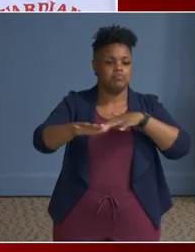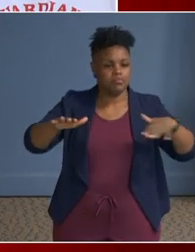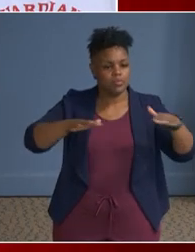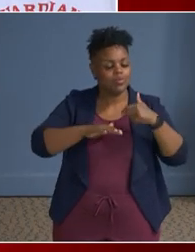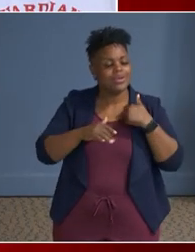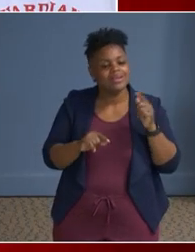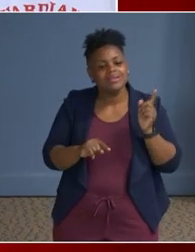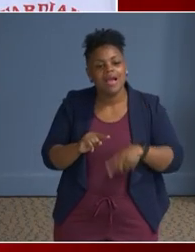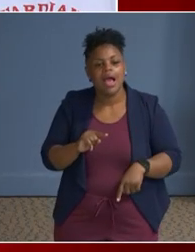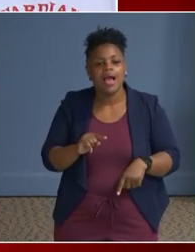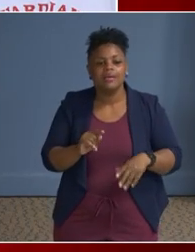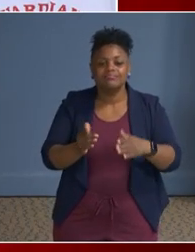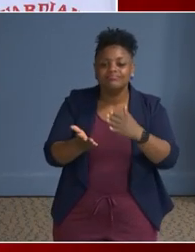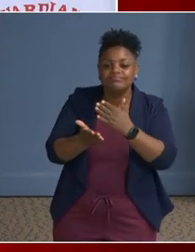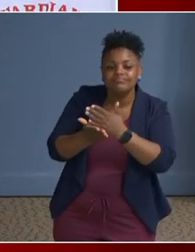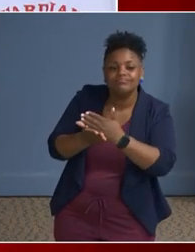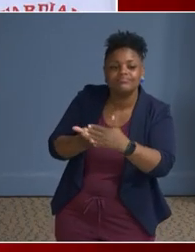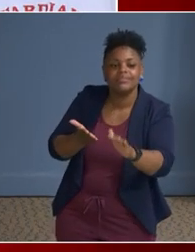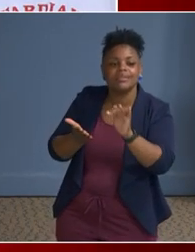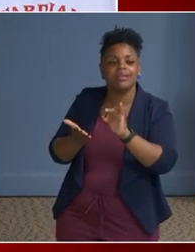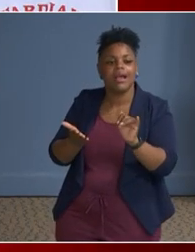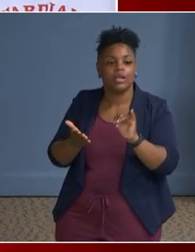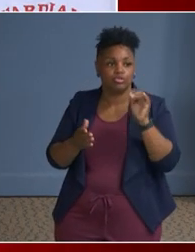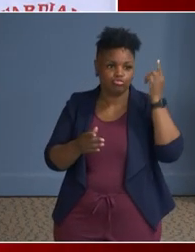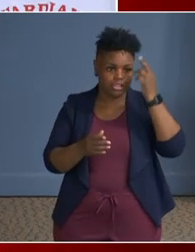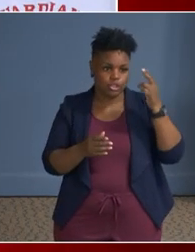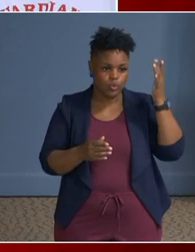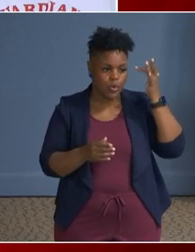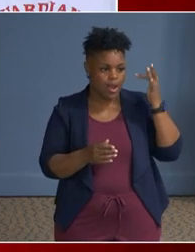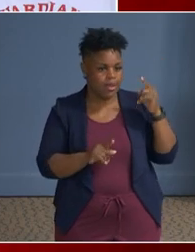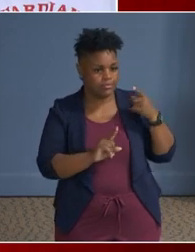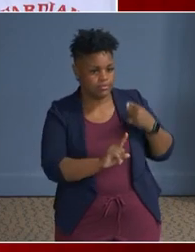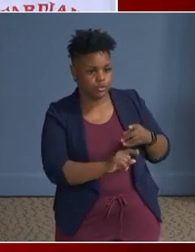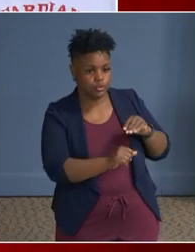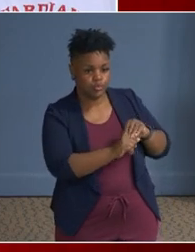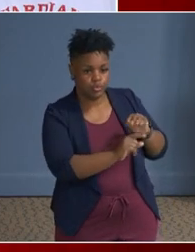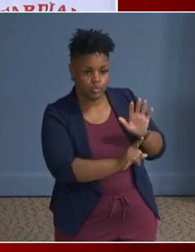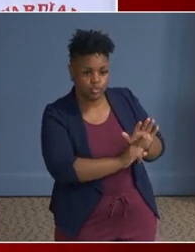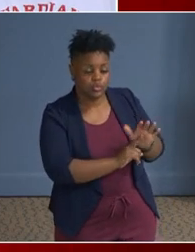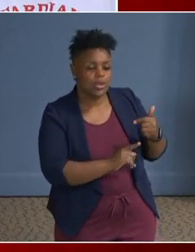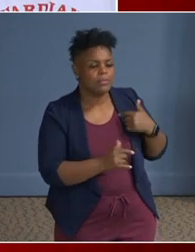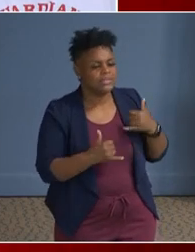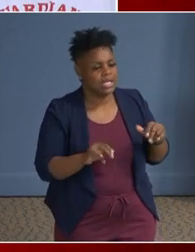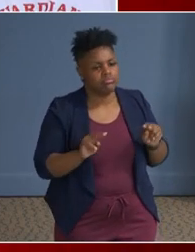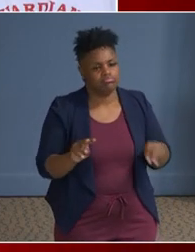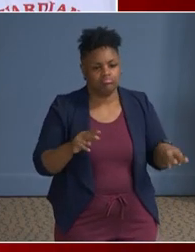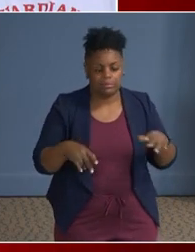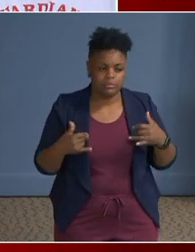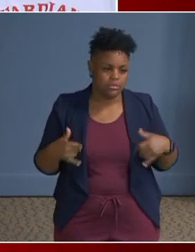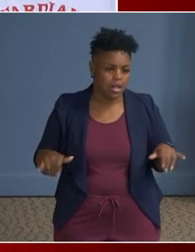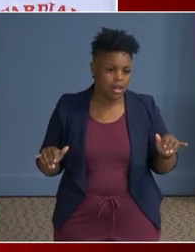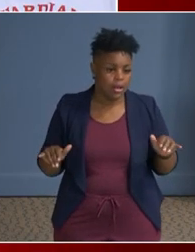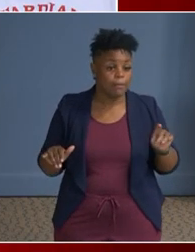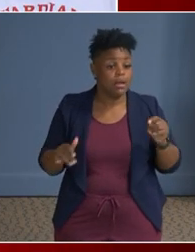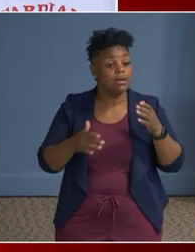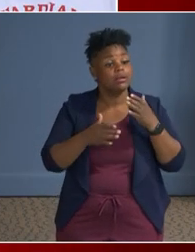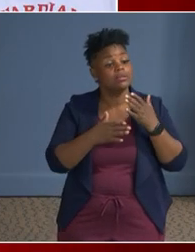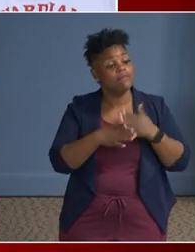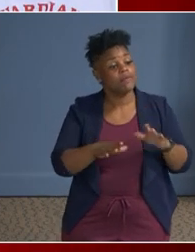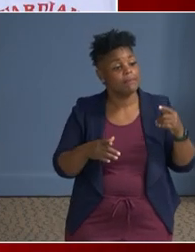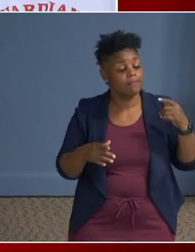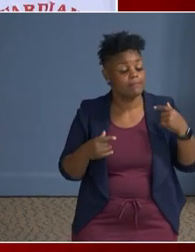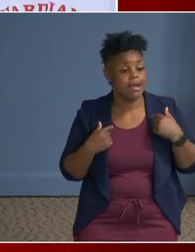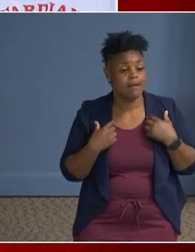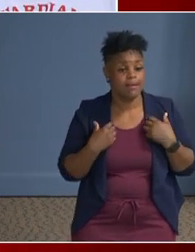of exposure here in the District of Columbia. So we continue to monitor that. So from a public health perspective, we cannot